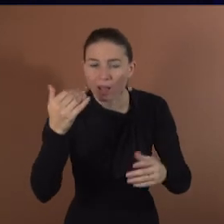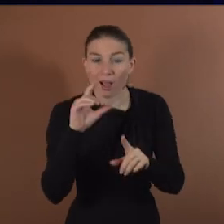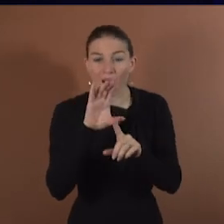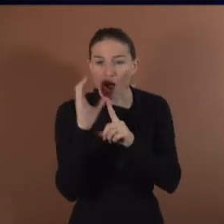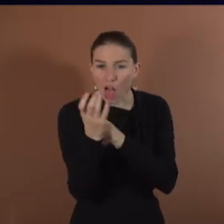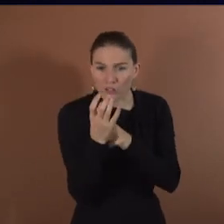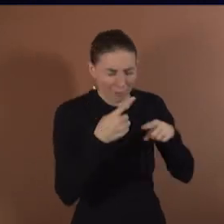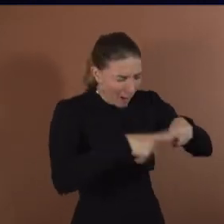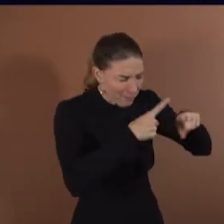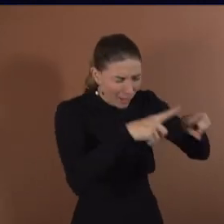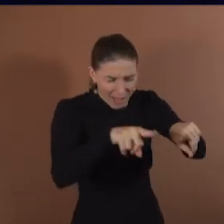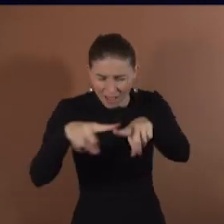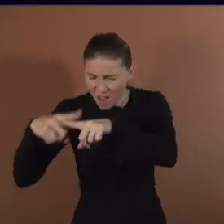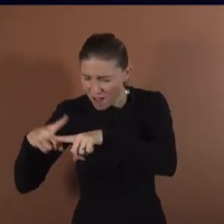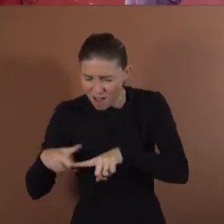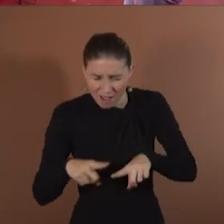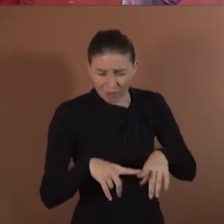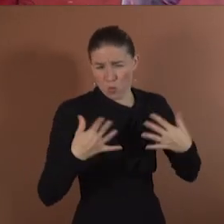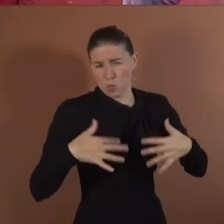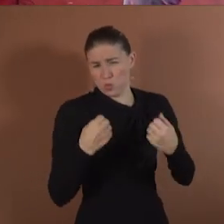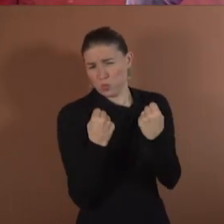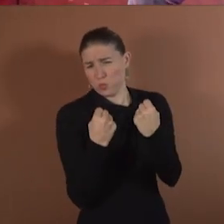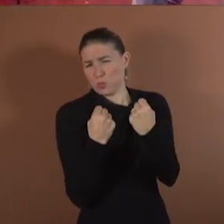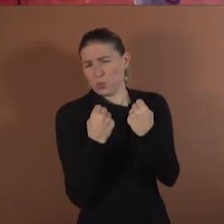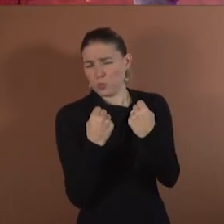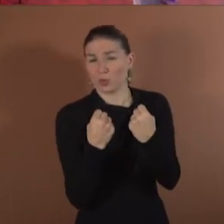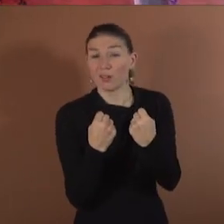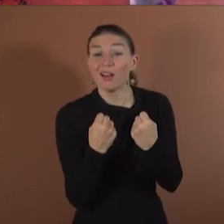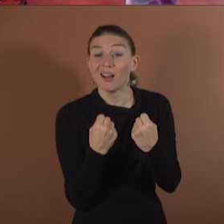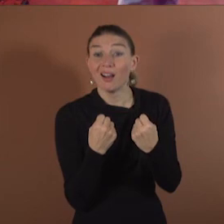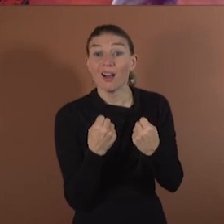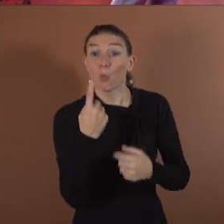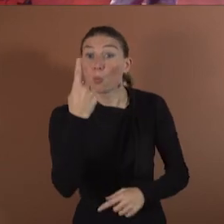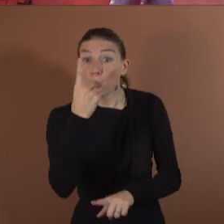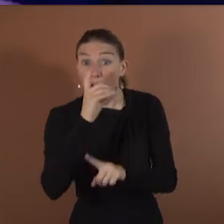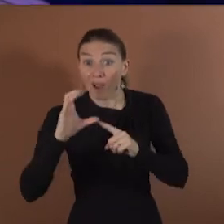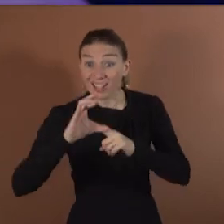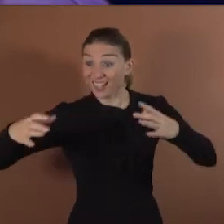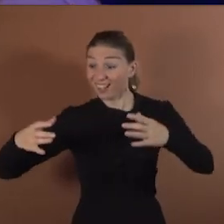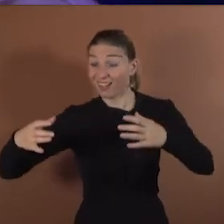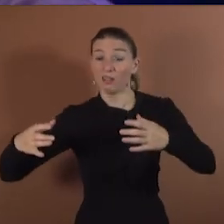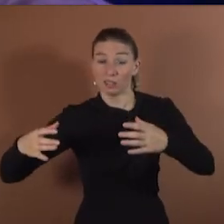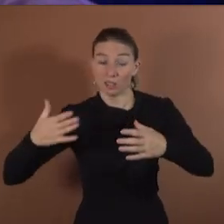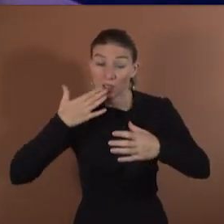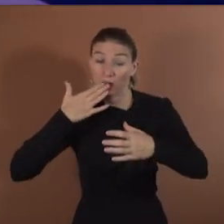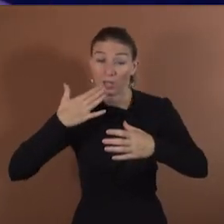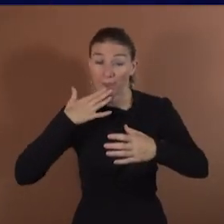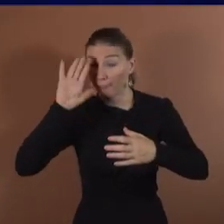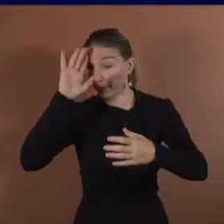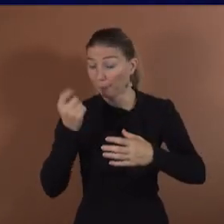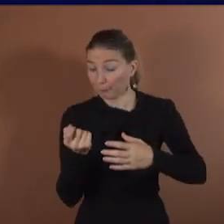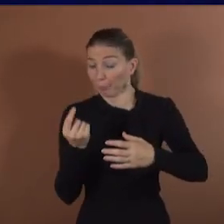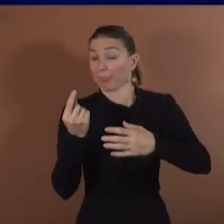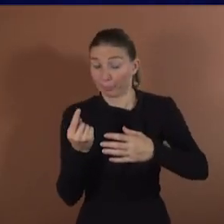ideas together, it's very, very difficult indeed. And people sometimes say, well, what about the language problem? How do you even understand each other half the